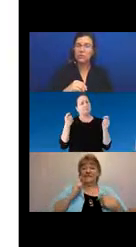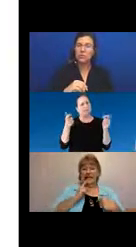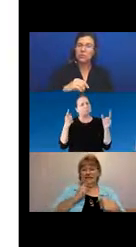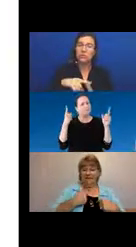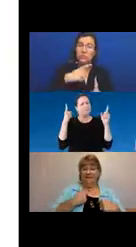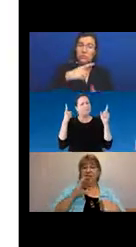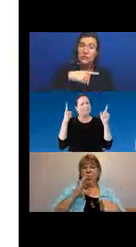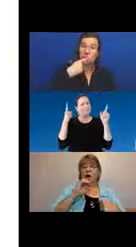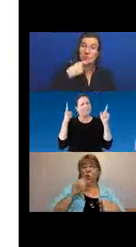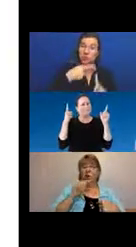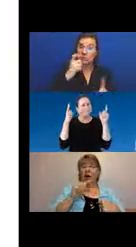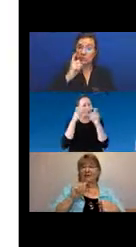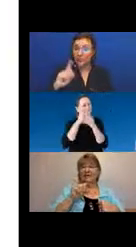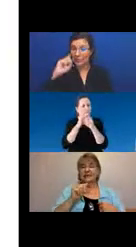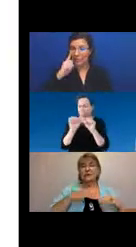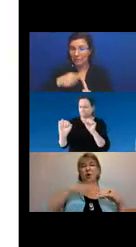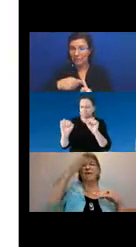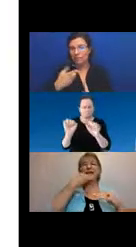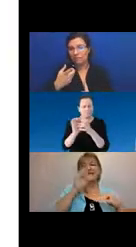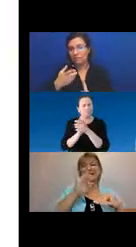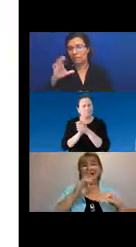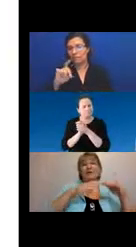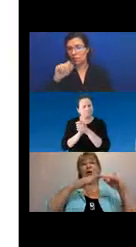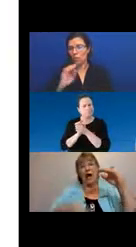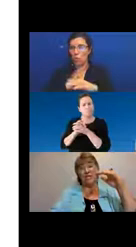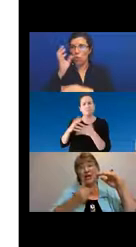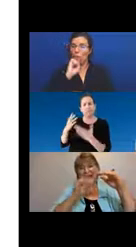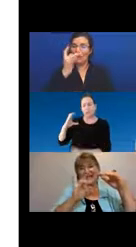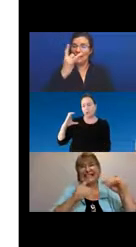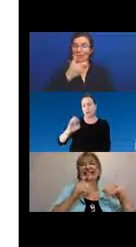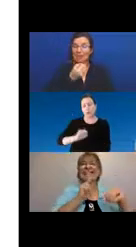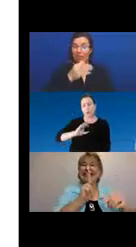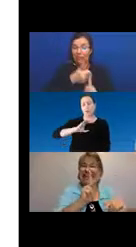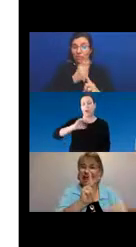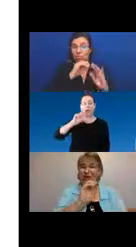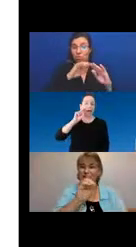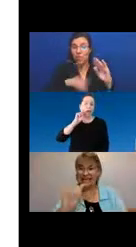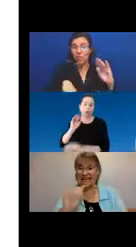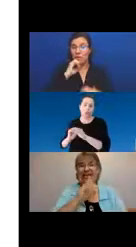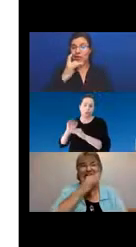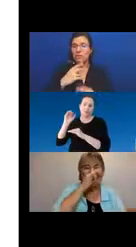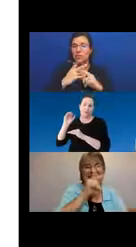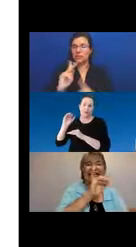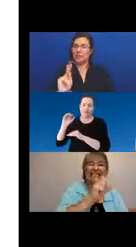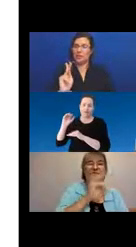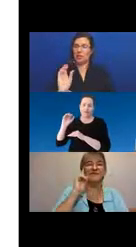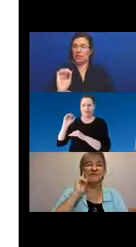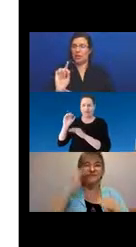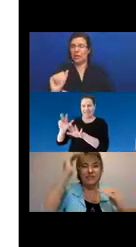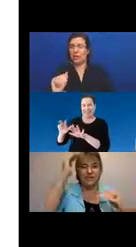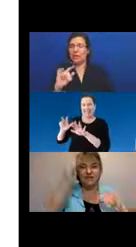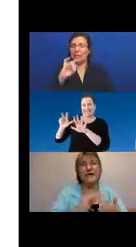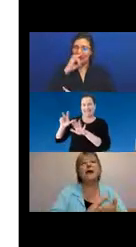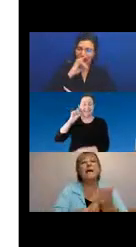from deaf CODAs over 18, if you're under 18, it's KODA, kids of